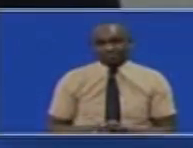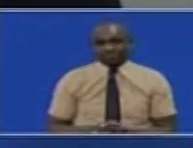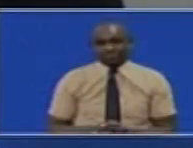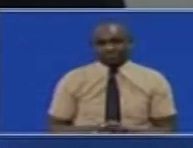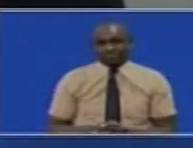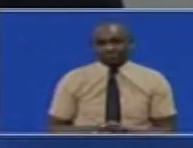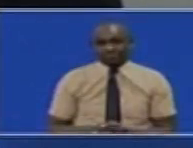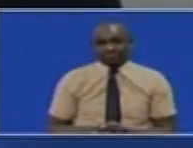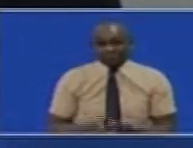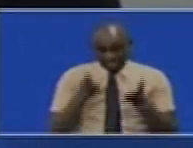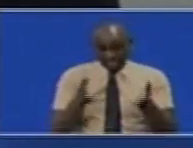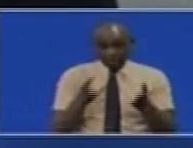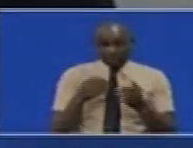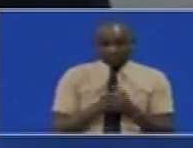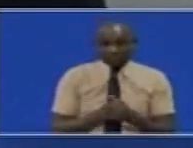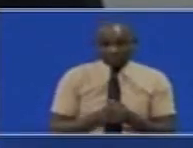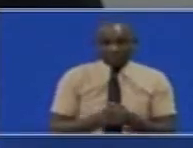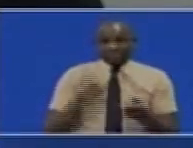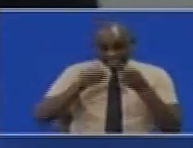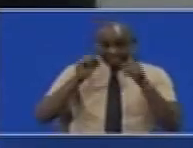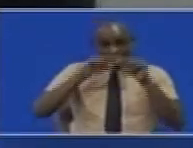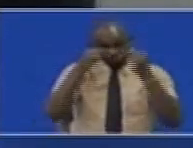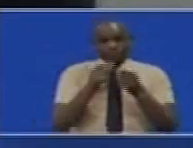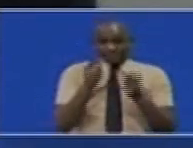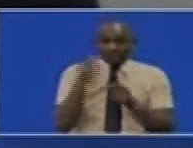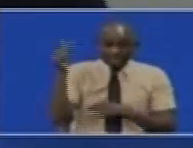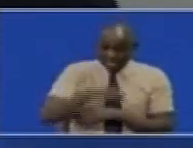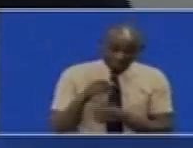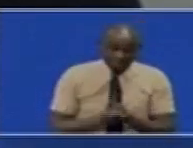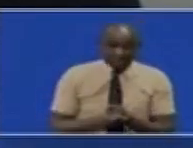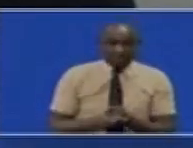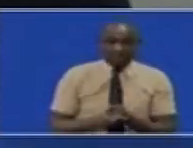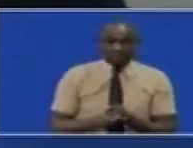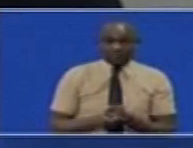Just now, before the Standard Group team came in, we were discussing